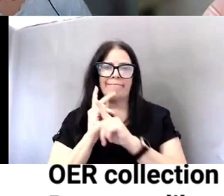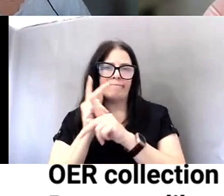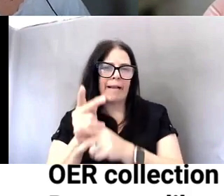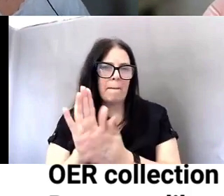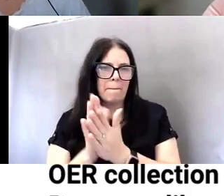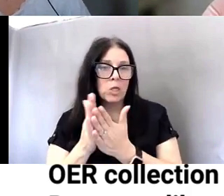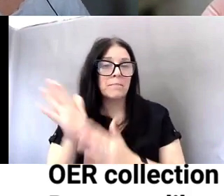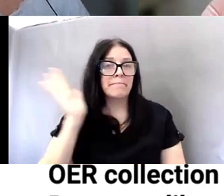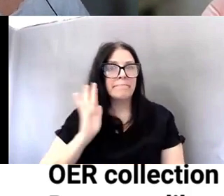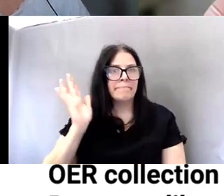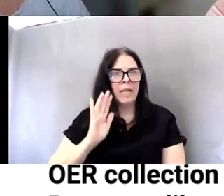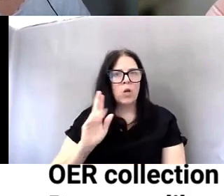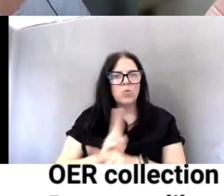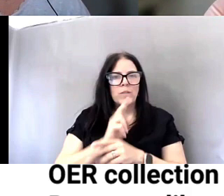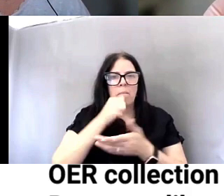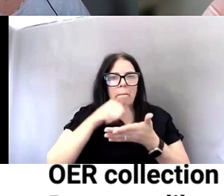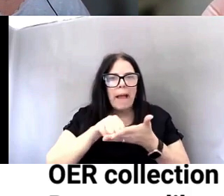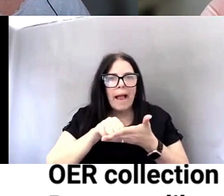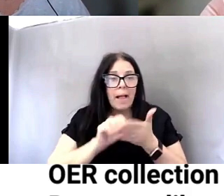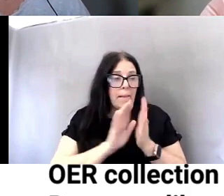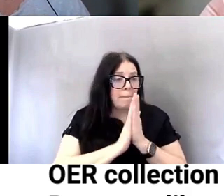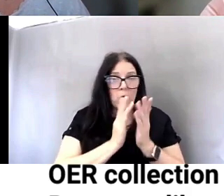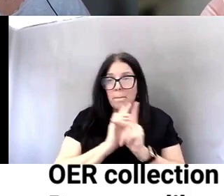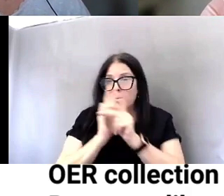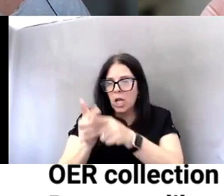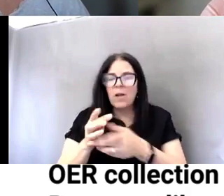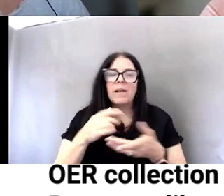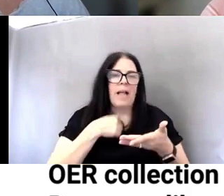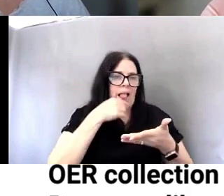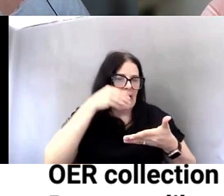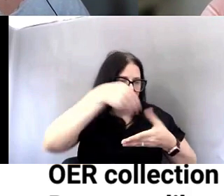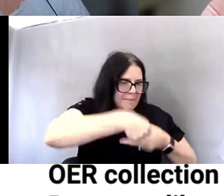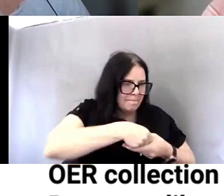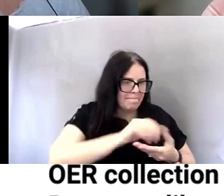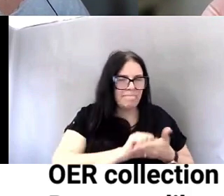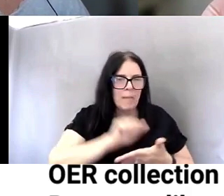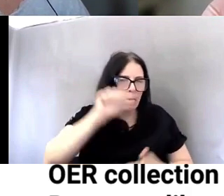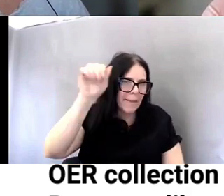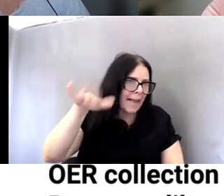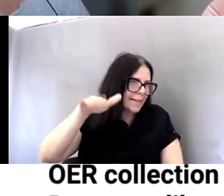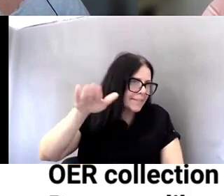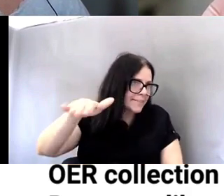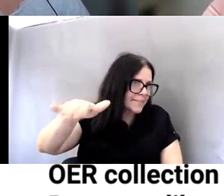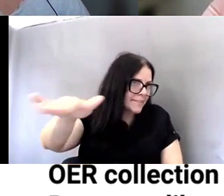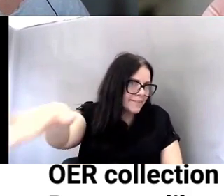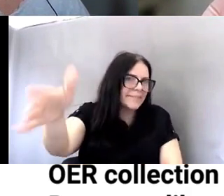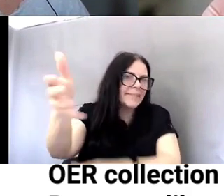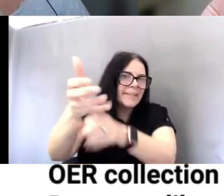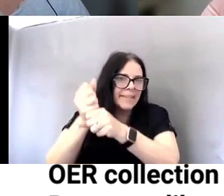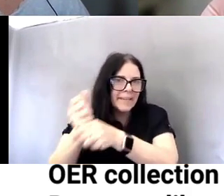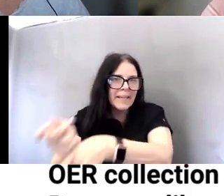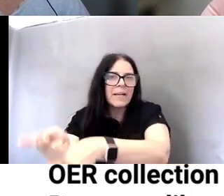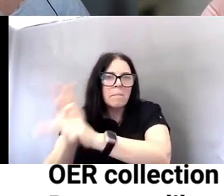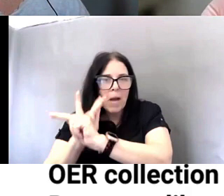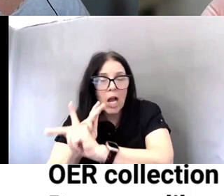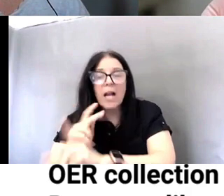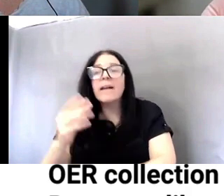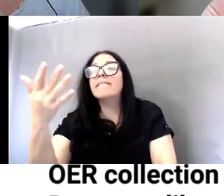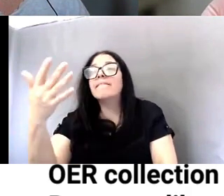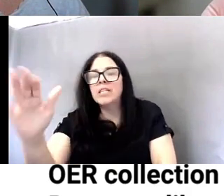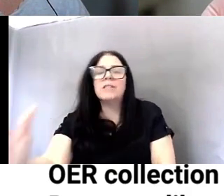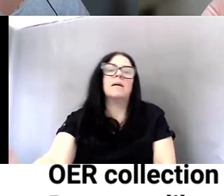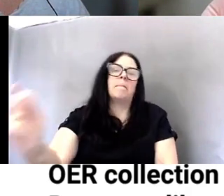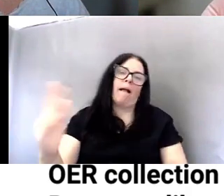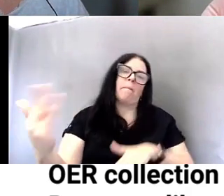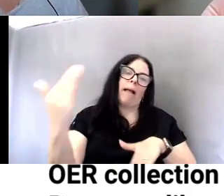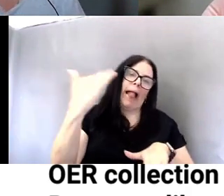mail. We mailed the books and the books were mailed back to us. I was there at the time. I had the honor of being part